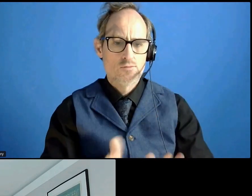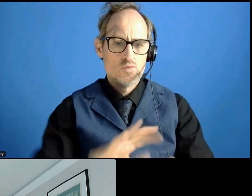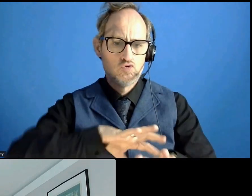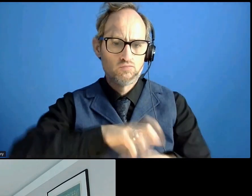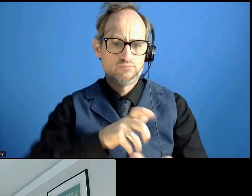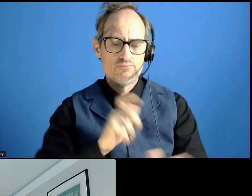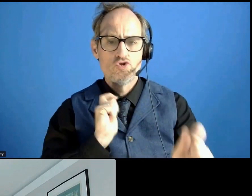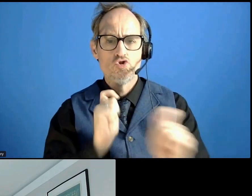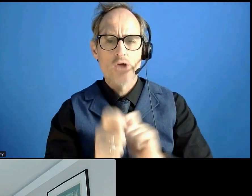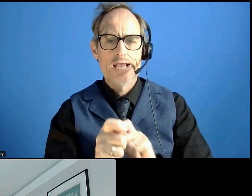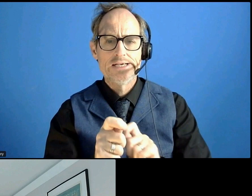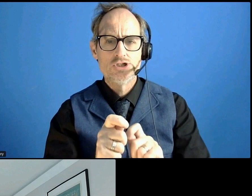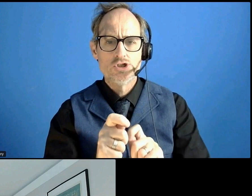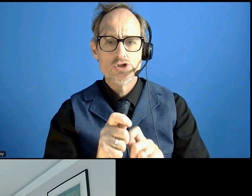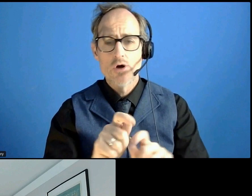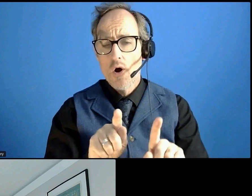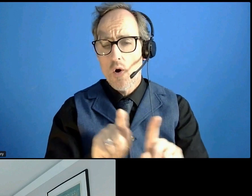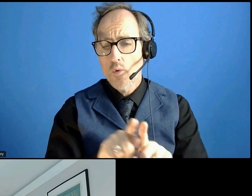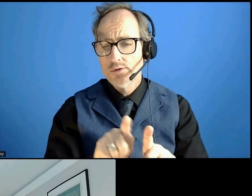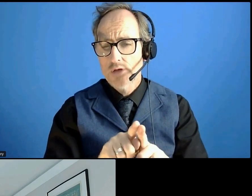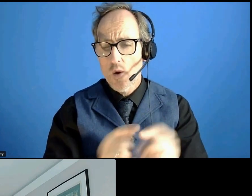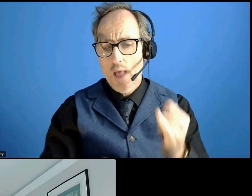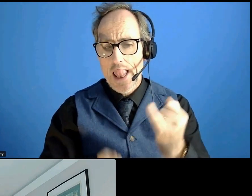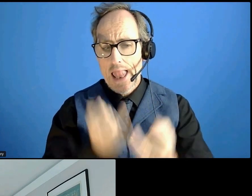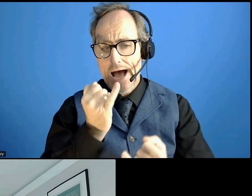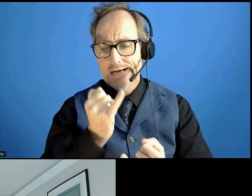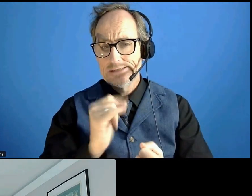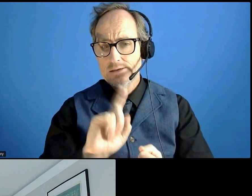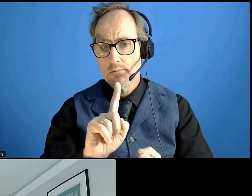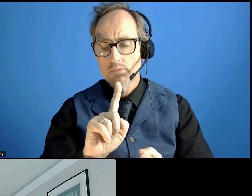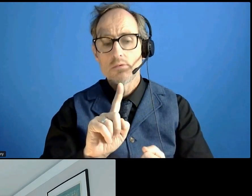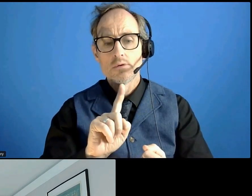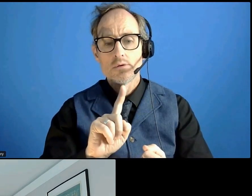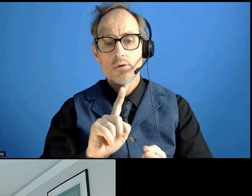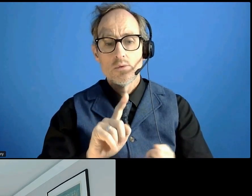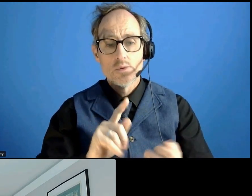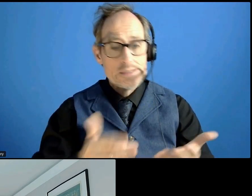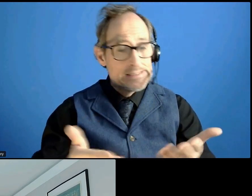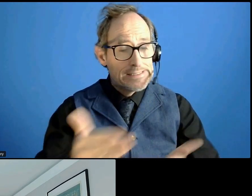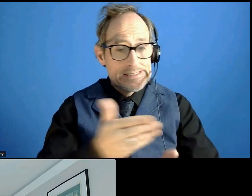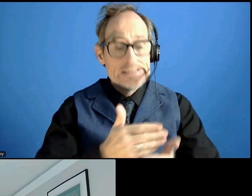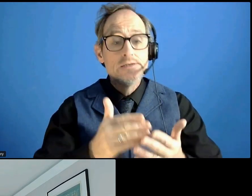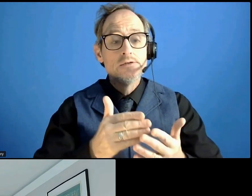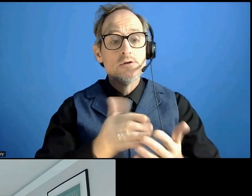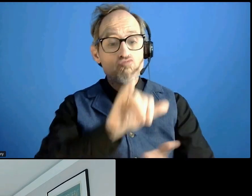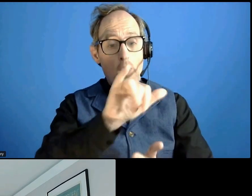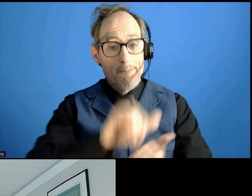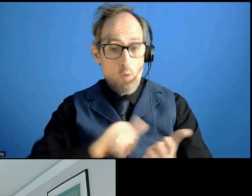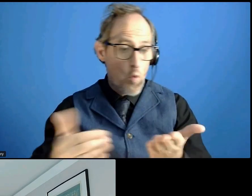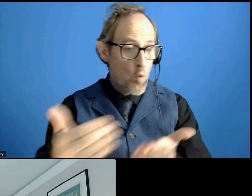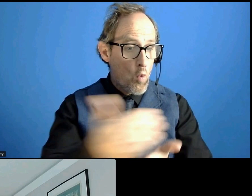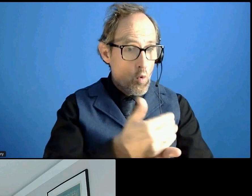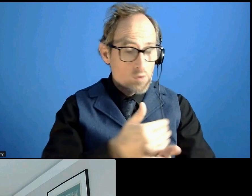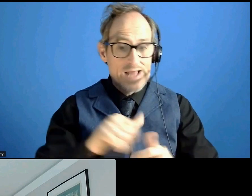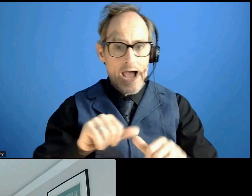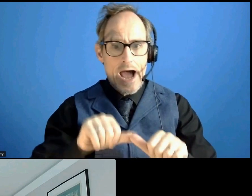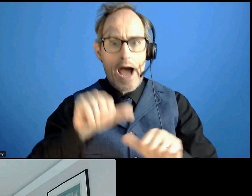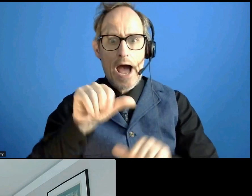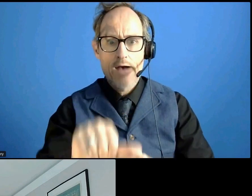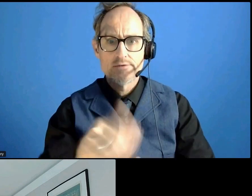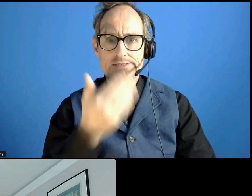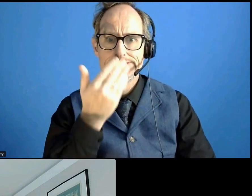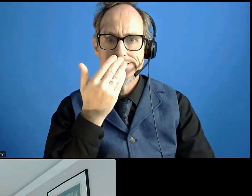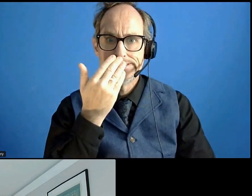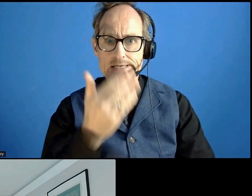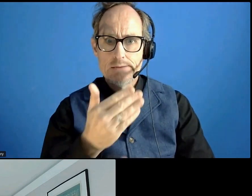last one, was how much buy-in there has been since then, since we've had the report and the sessions. Fantastic. And how easy it is to have